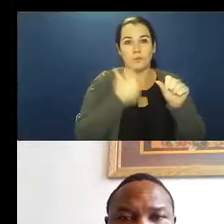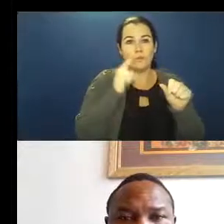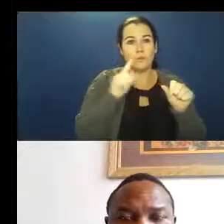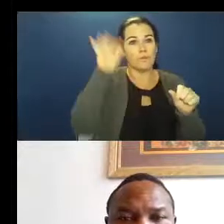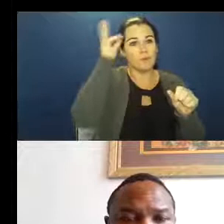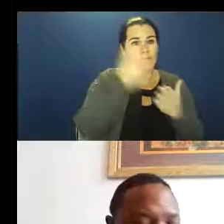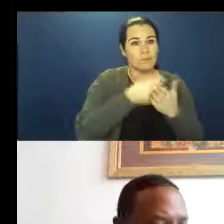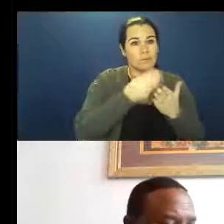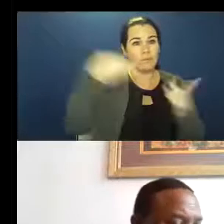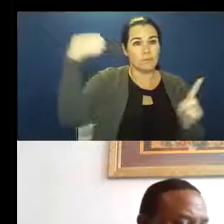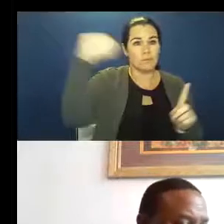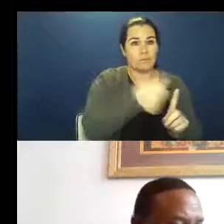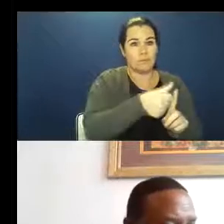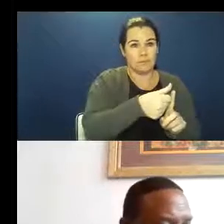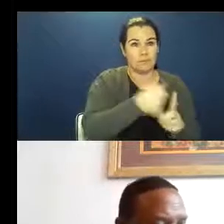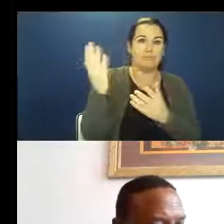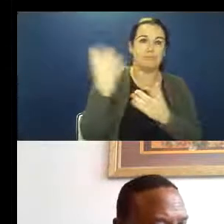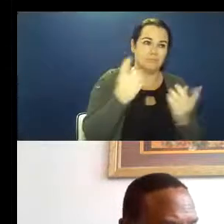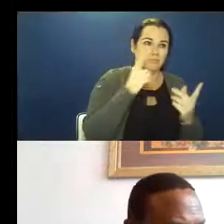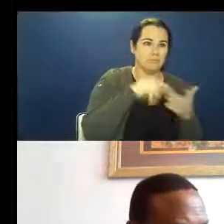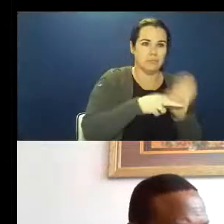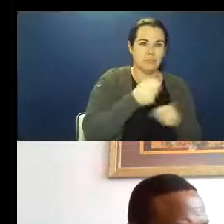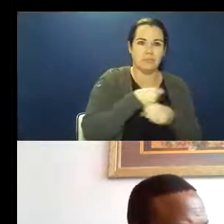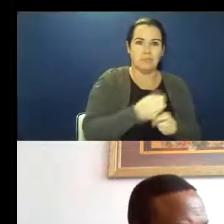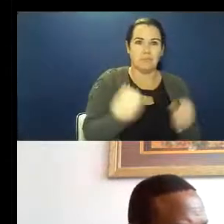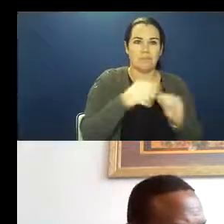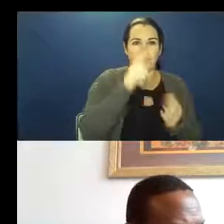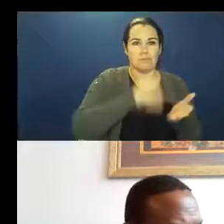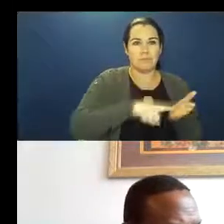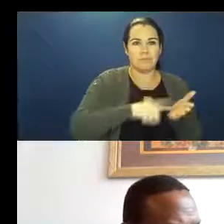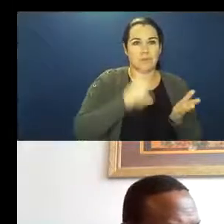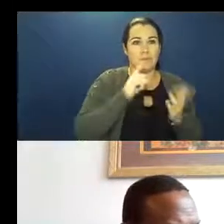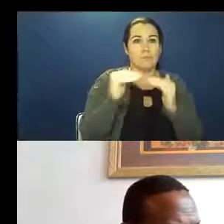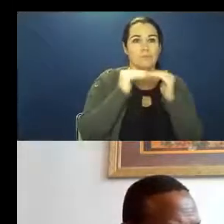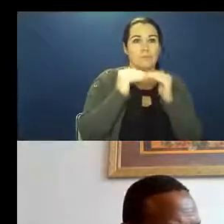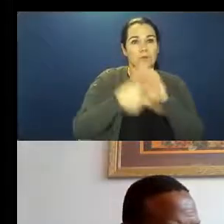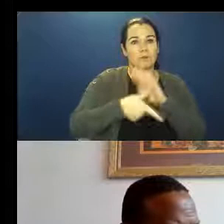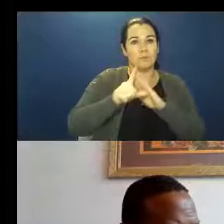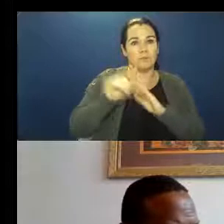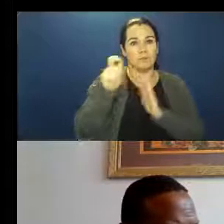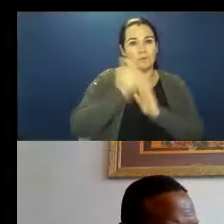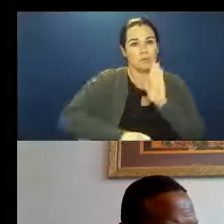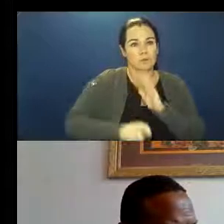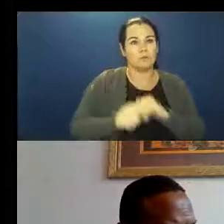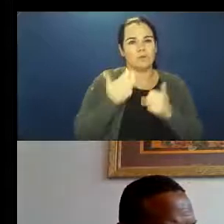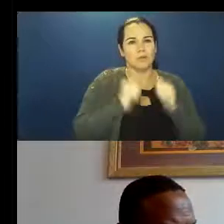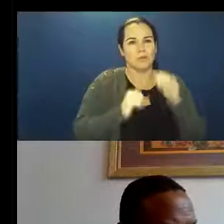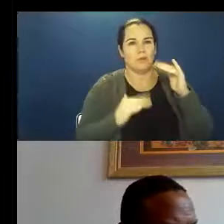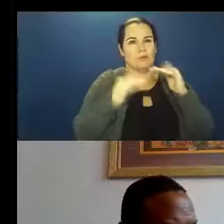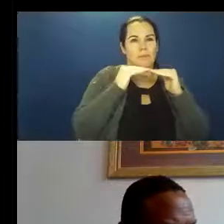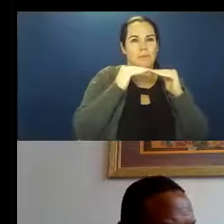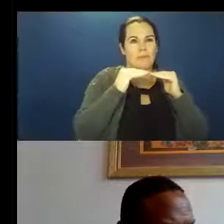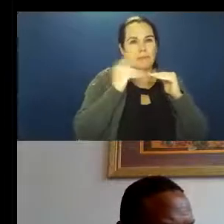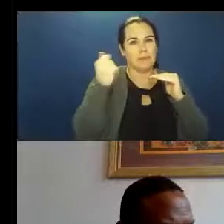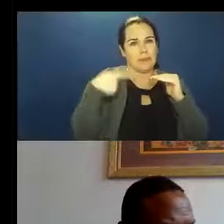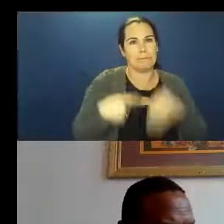have more research coming out of their centers in peer-reviewed journals. So bridging that gap with their staff and